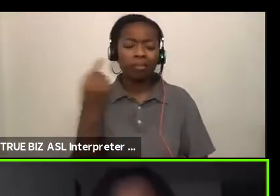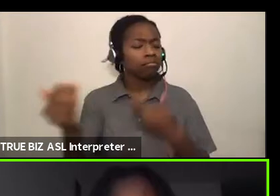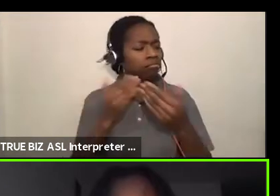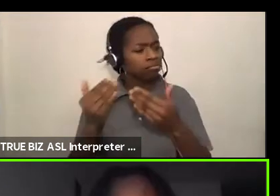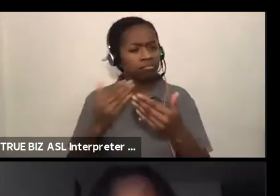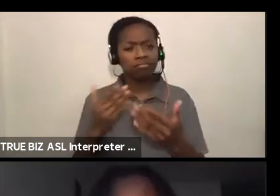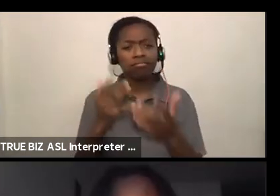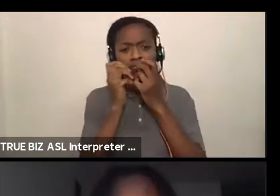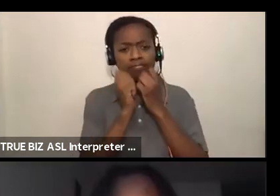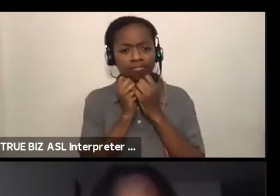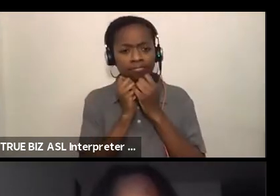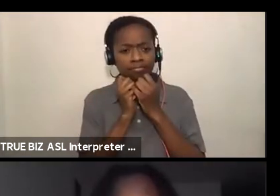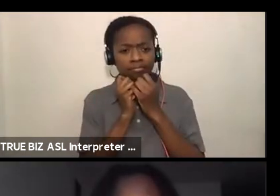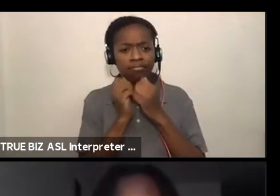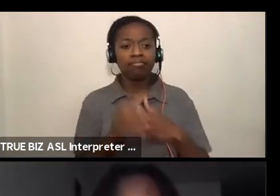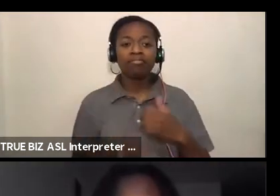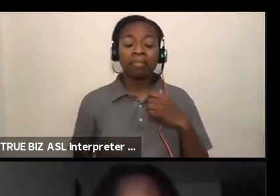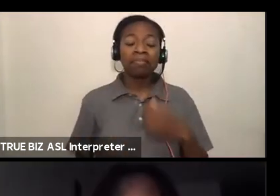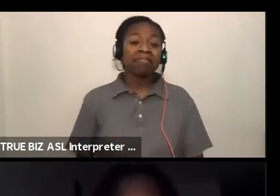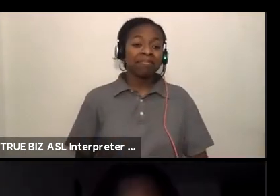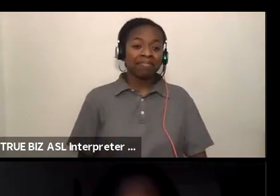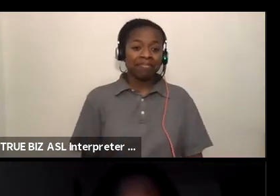what. Yeah, no, anyway,